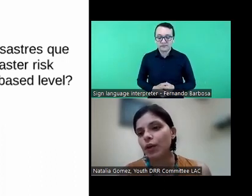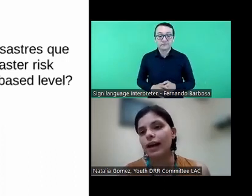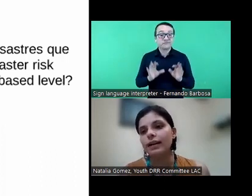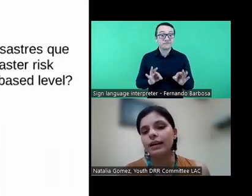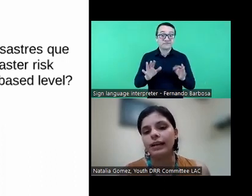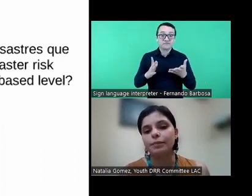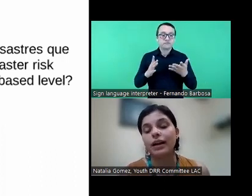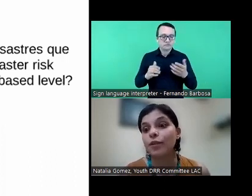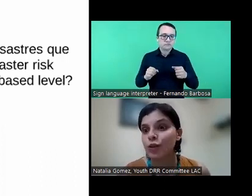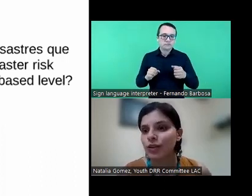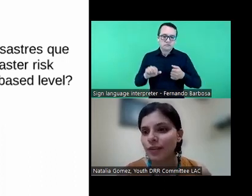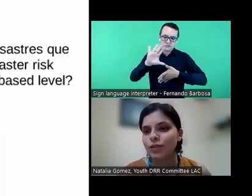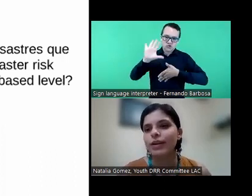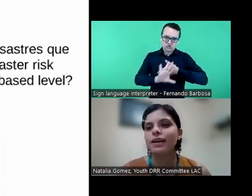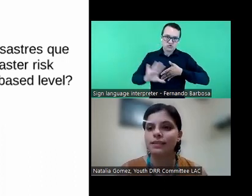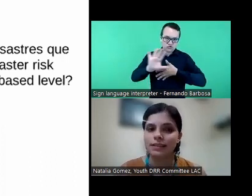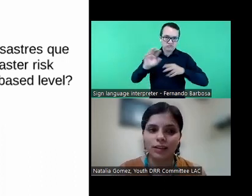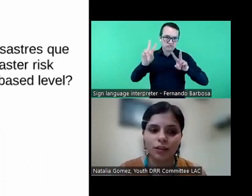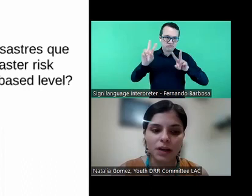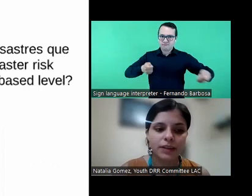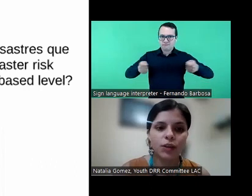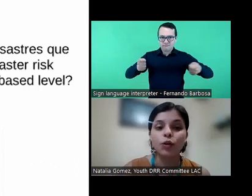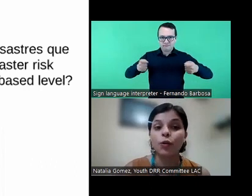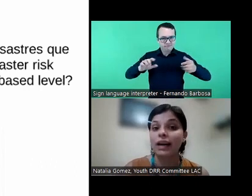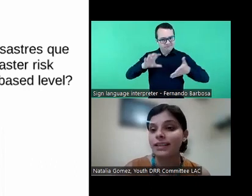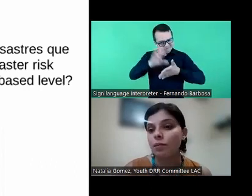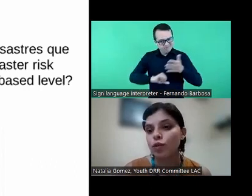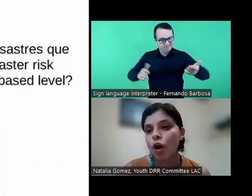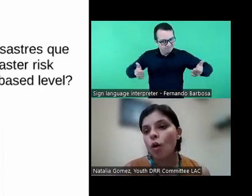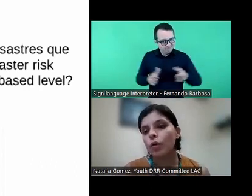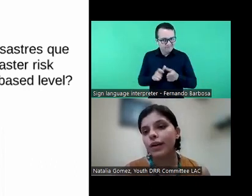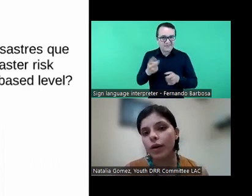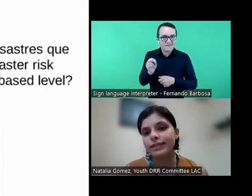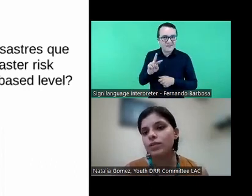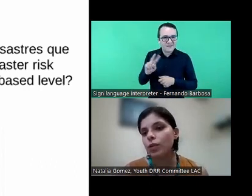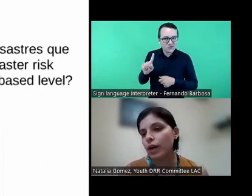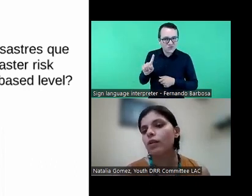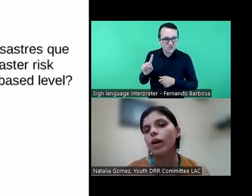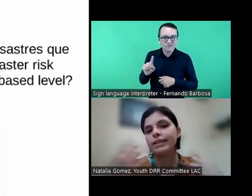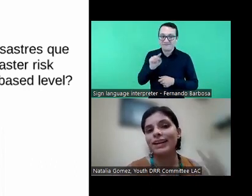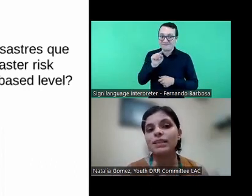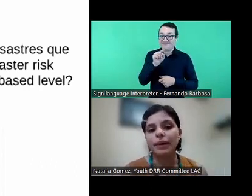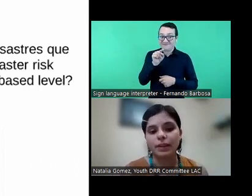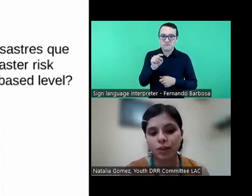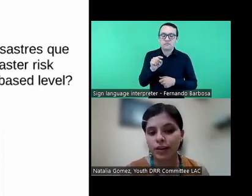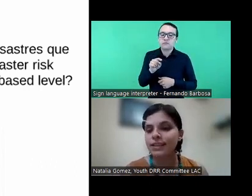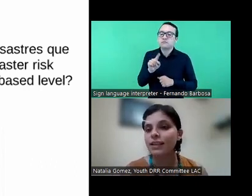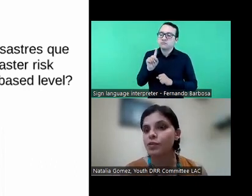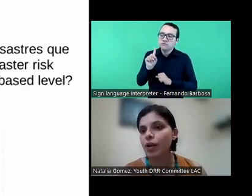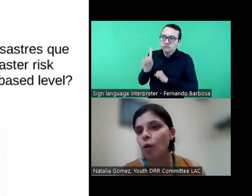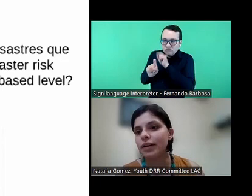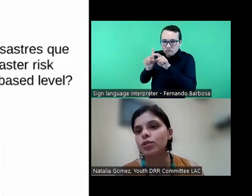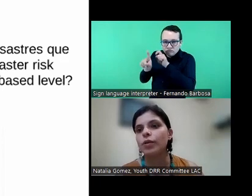where prior to the regional platform for disaster risk recovery of 2021, we had a survey. We did